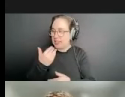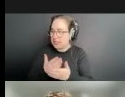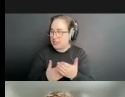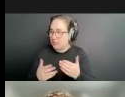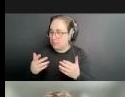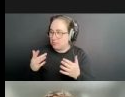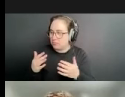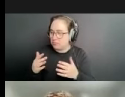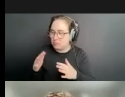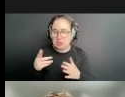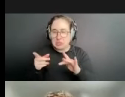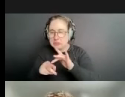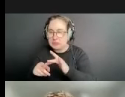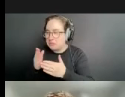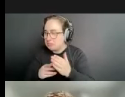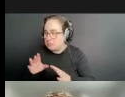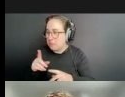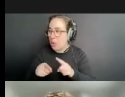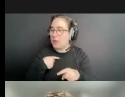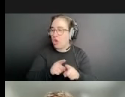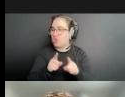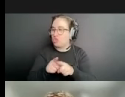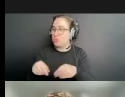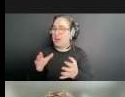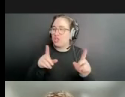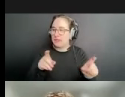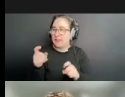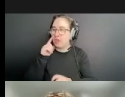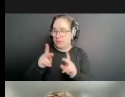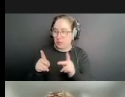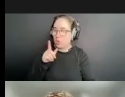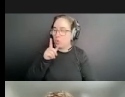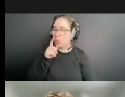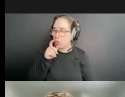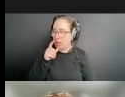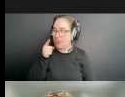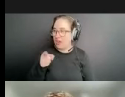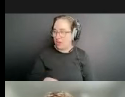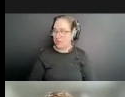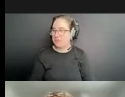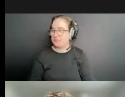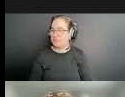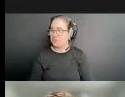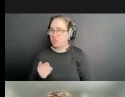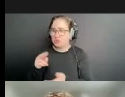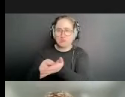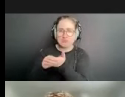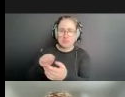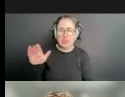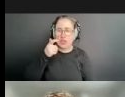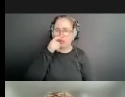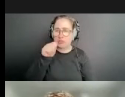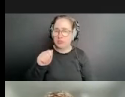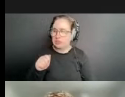quickly. But we also gave a survey to the people who were there just to gauge their interest for